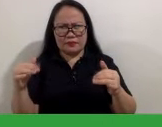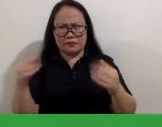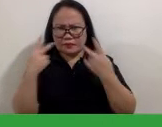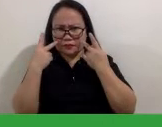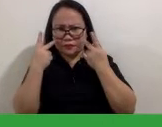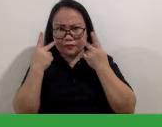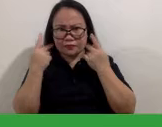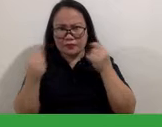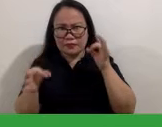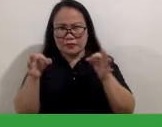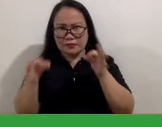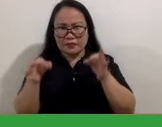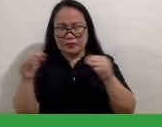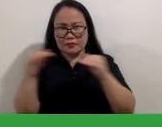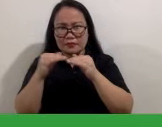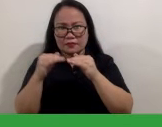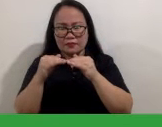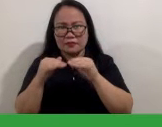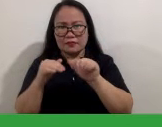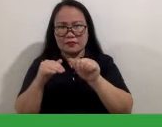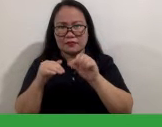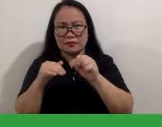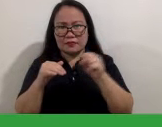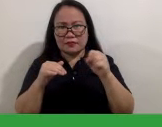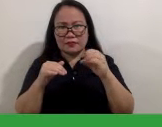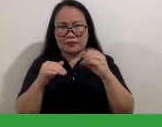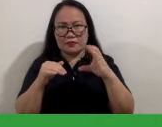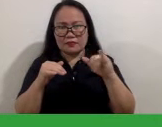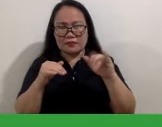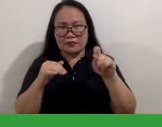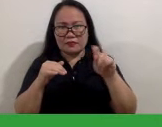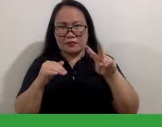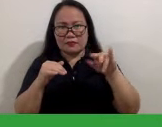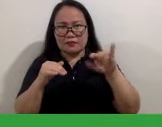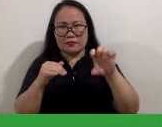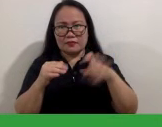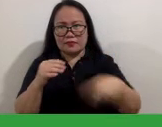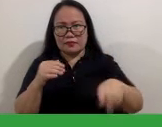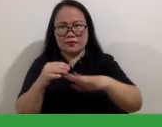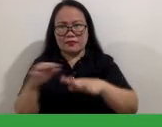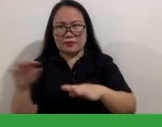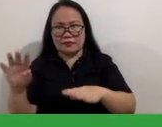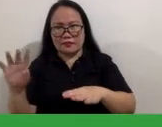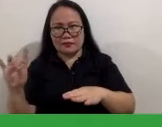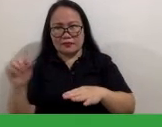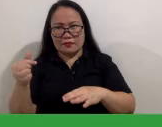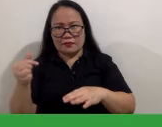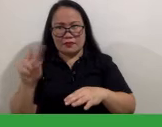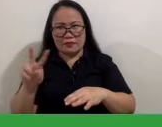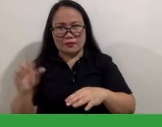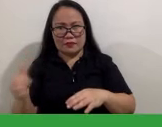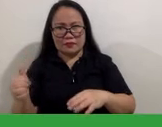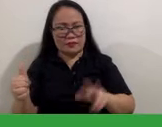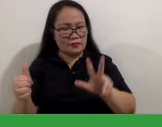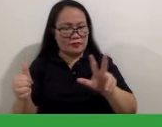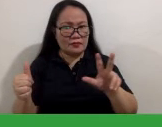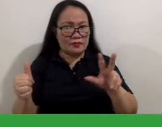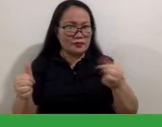equal under associative property. So, 8 plus 2, that is 10. 3 plus